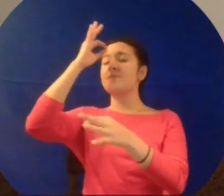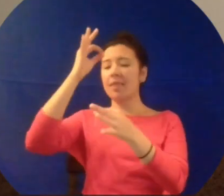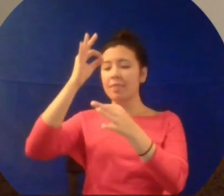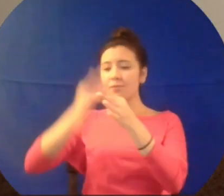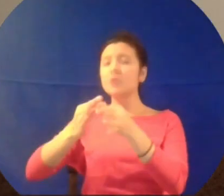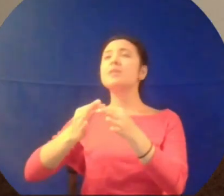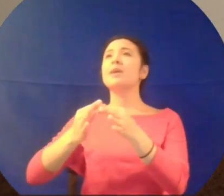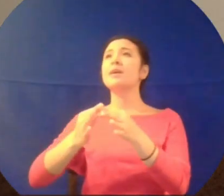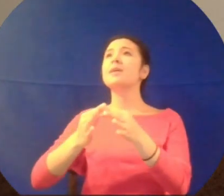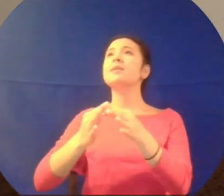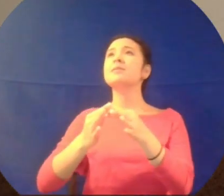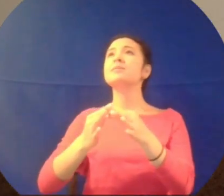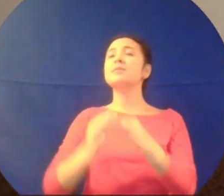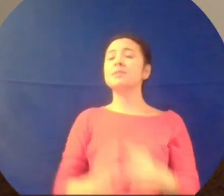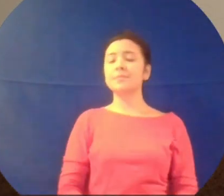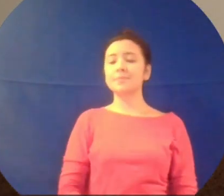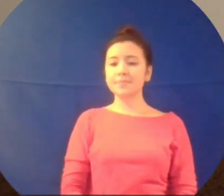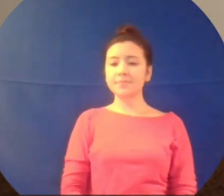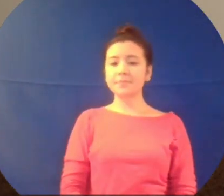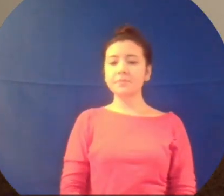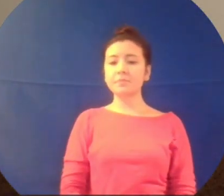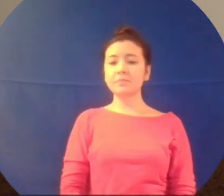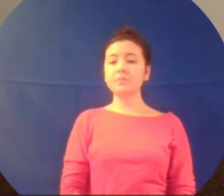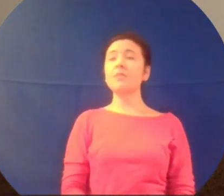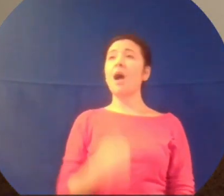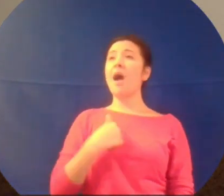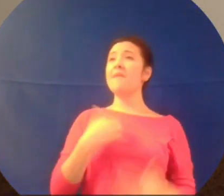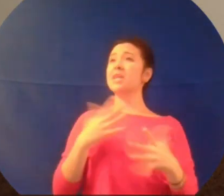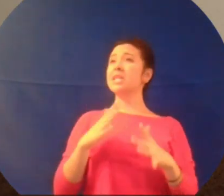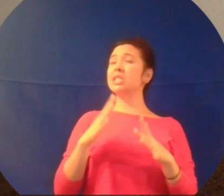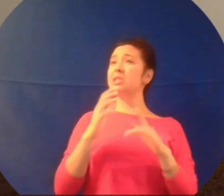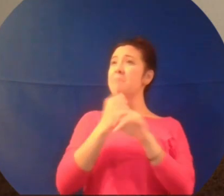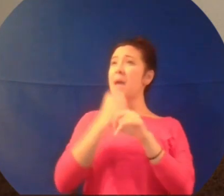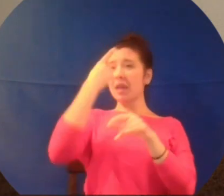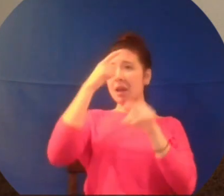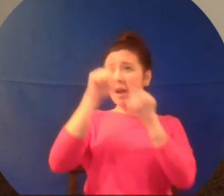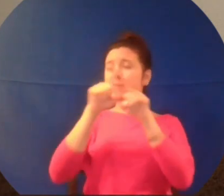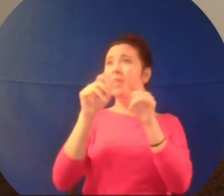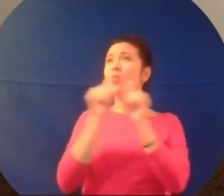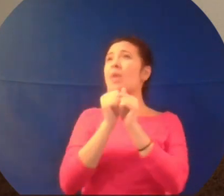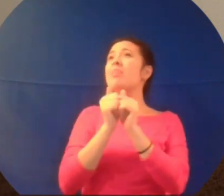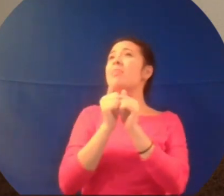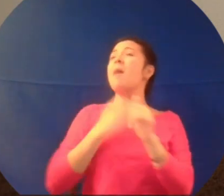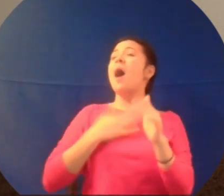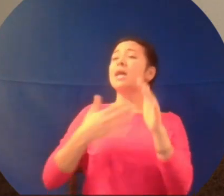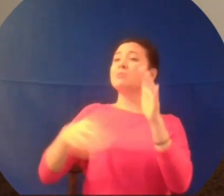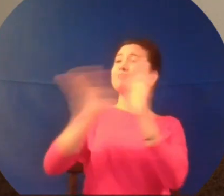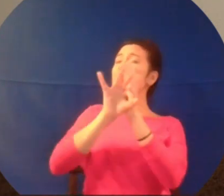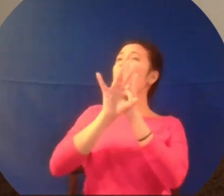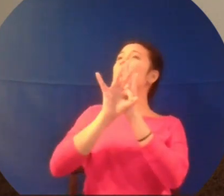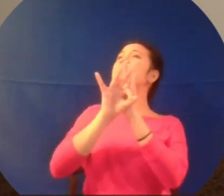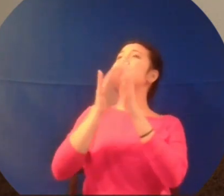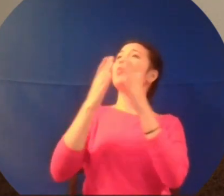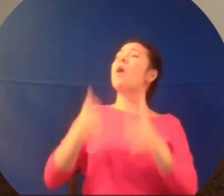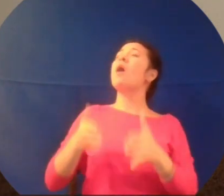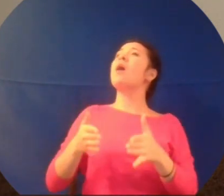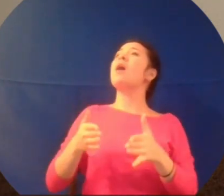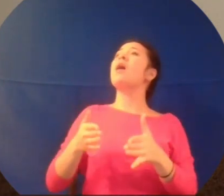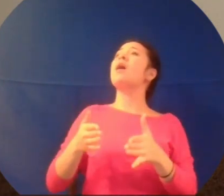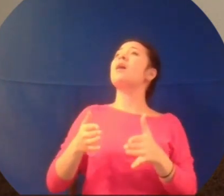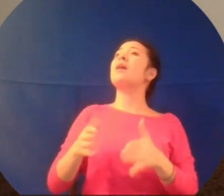faithfulness. I have made a covenant with my chosen one. I have sworn